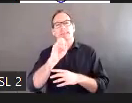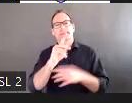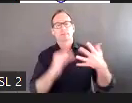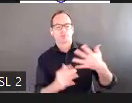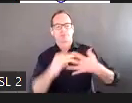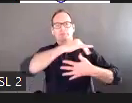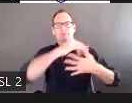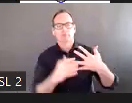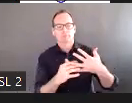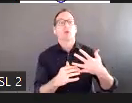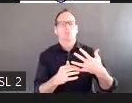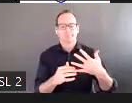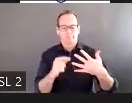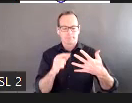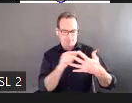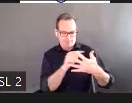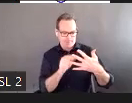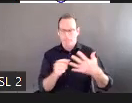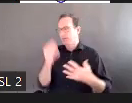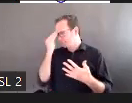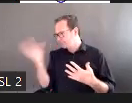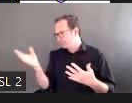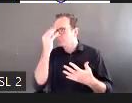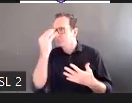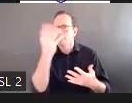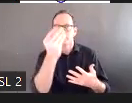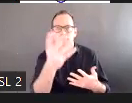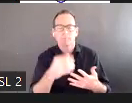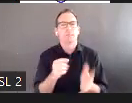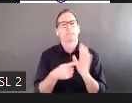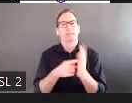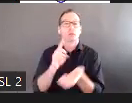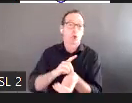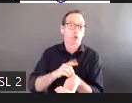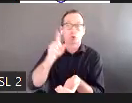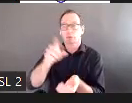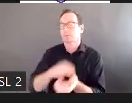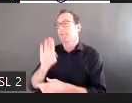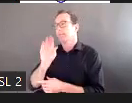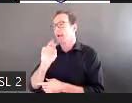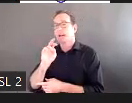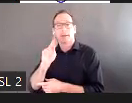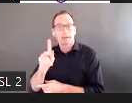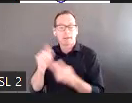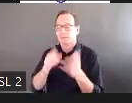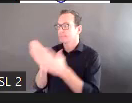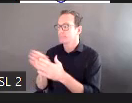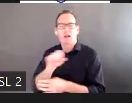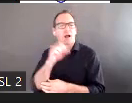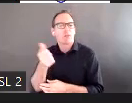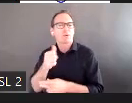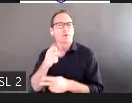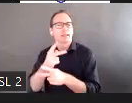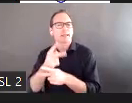doctors, the special geriatric specialists. Sometimes we pull them in through the home community care access partner, and we're letting all